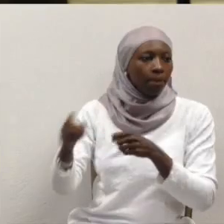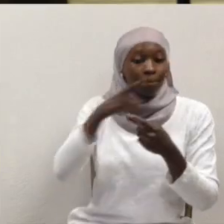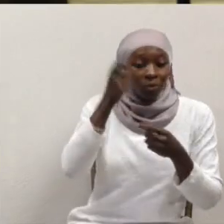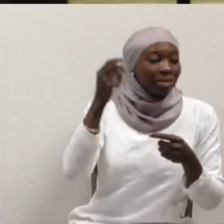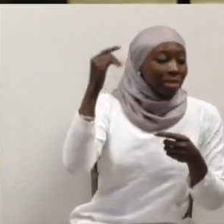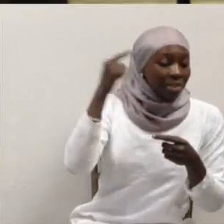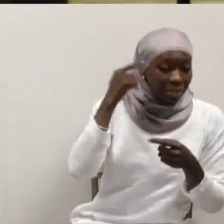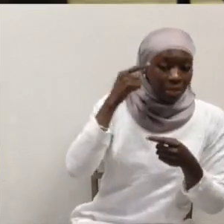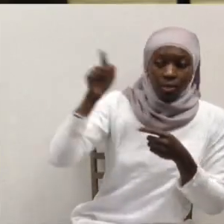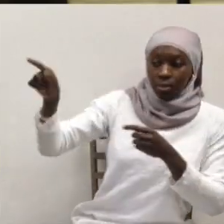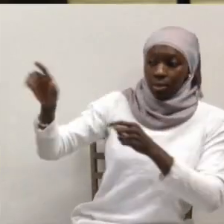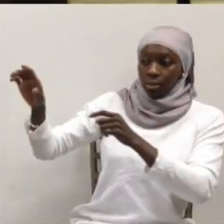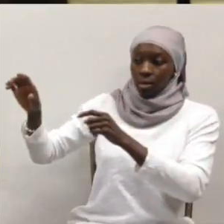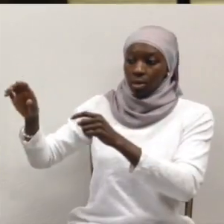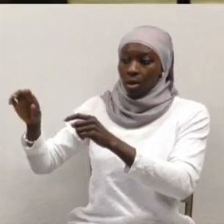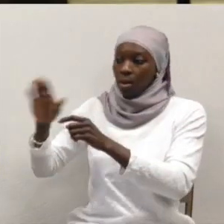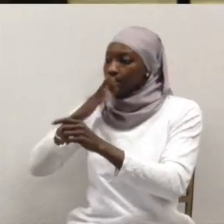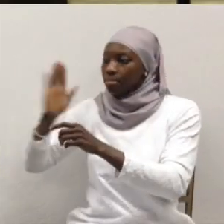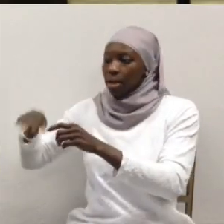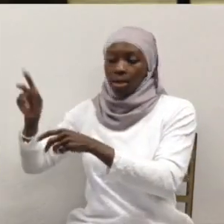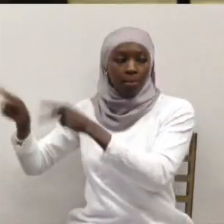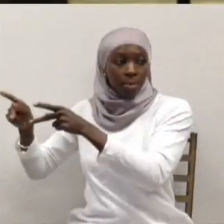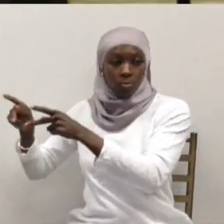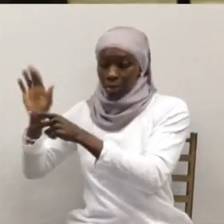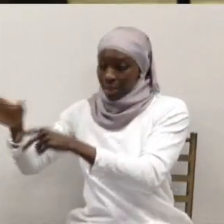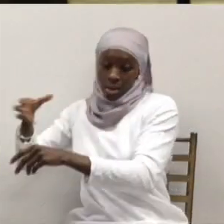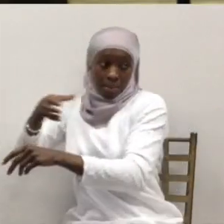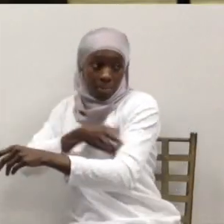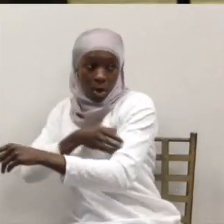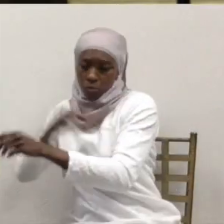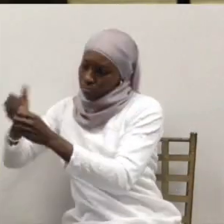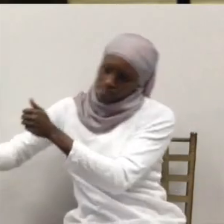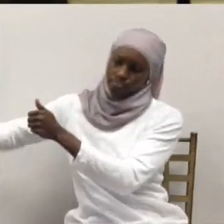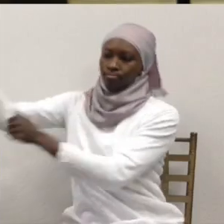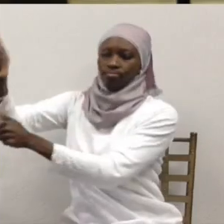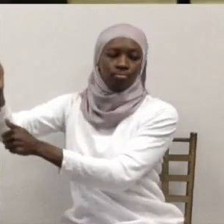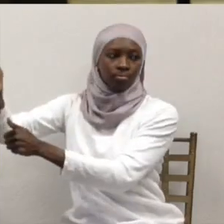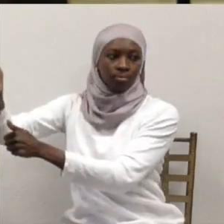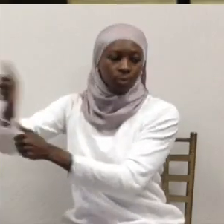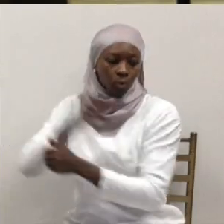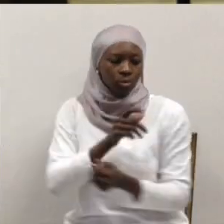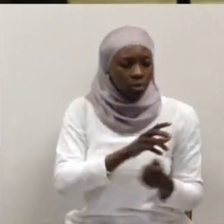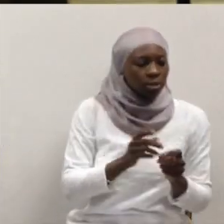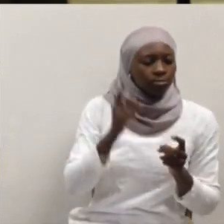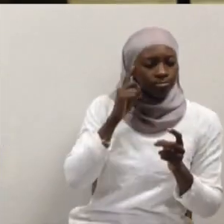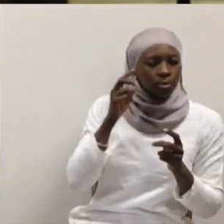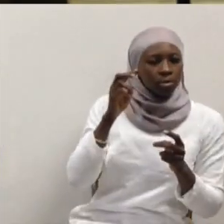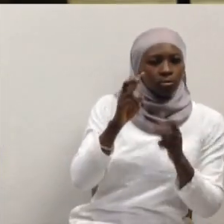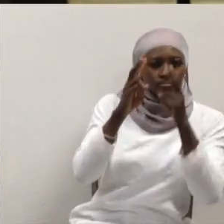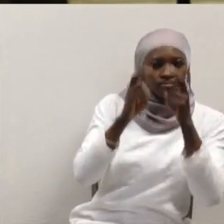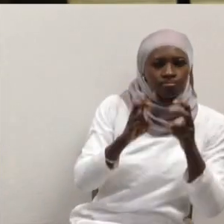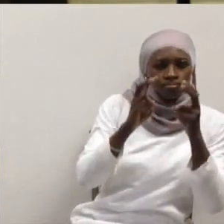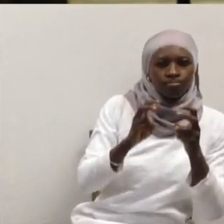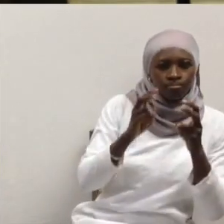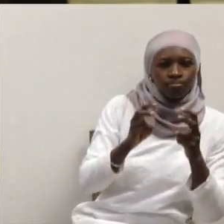greater, therefore, by sheer number, they will win. Which means their whole calculus is away from the rules of